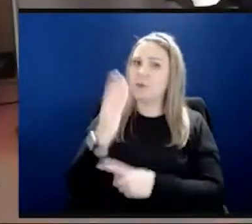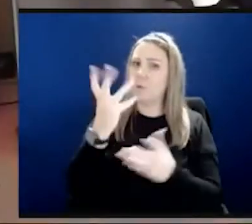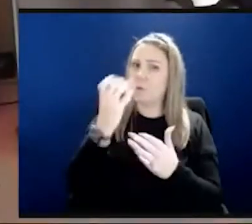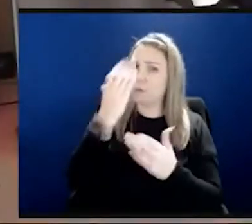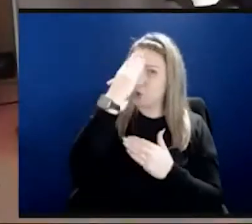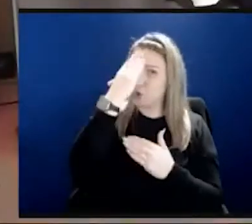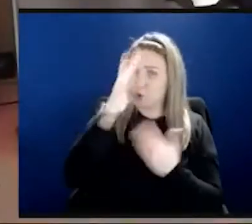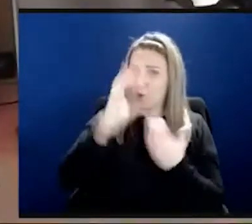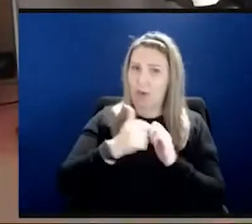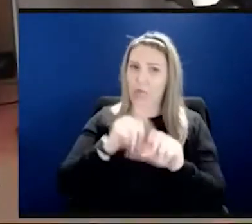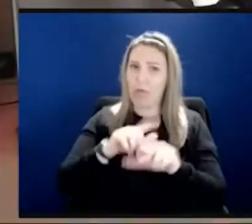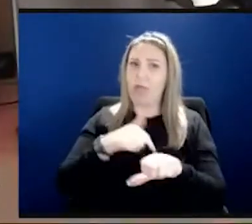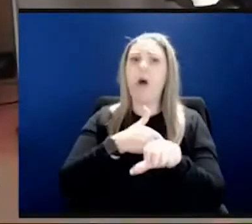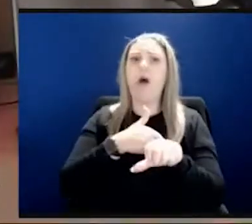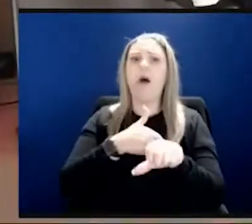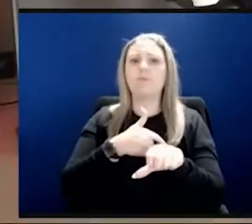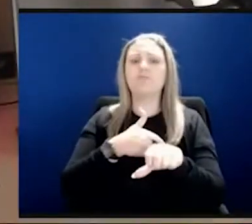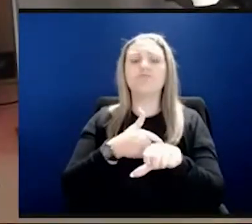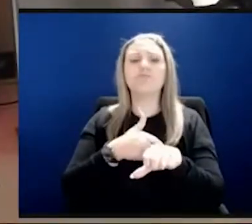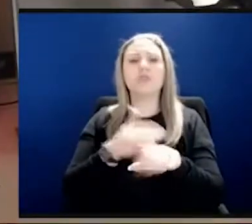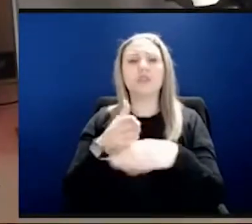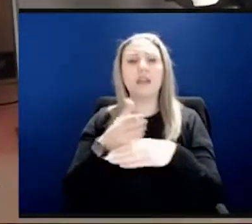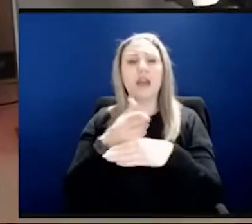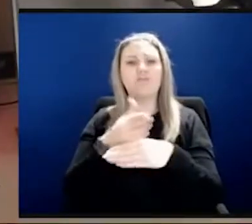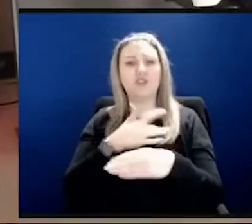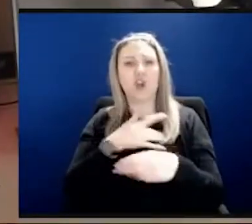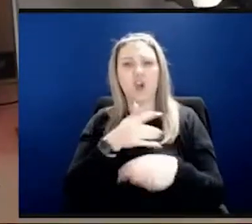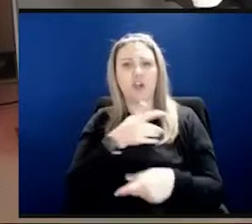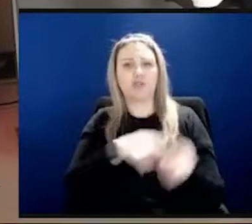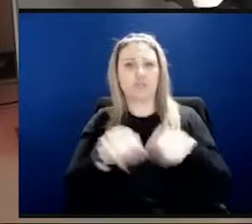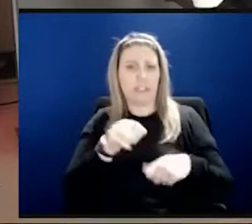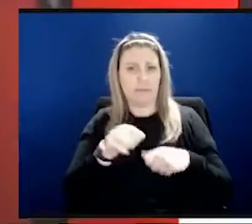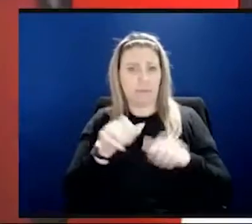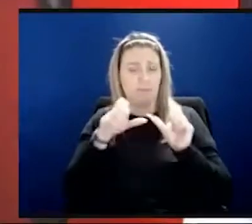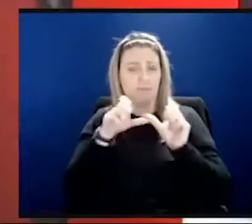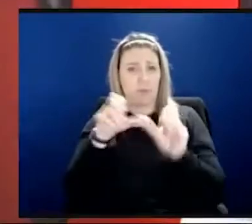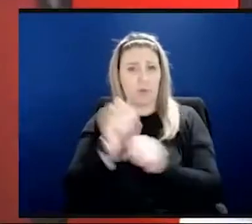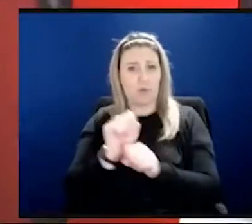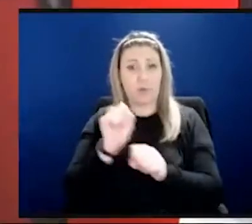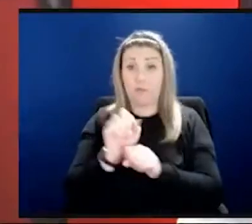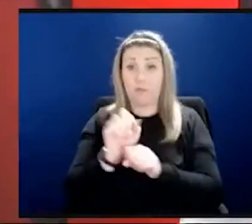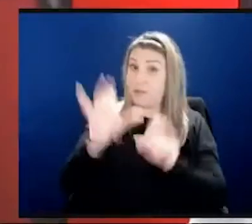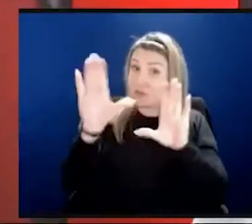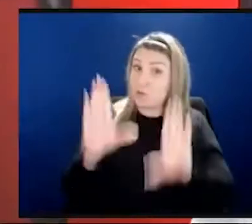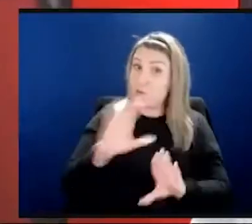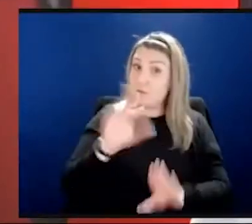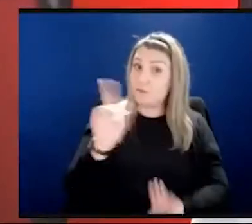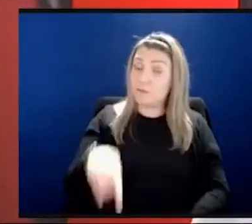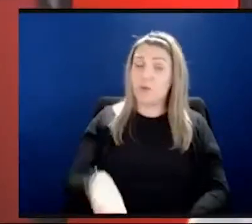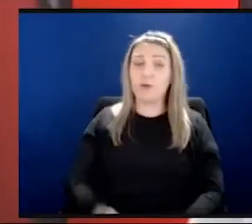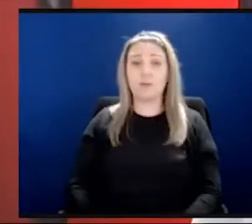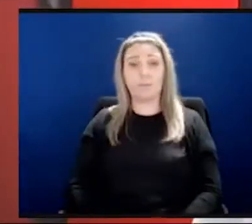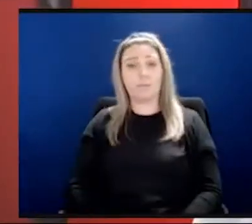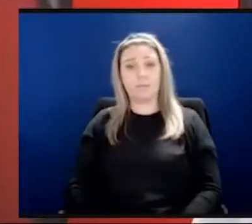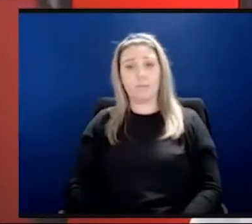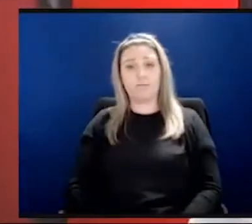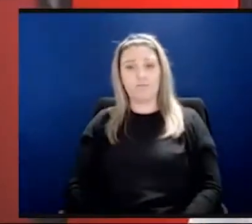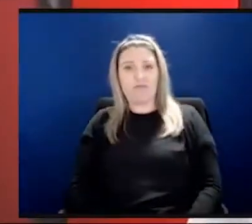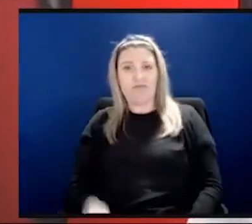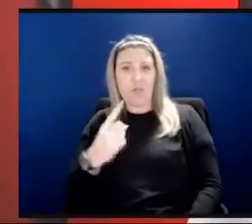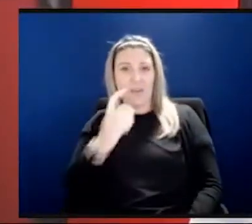heart transplant keep working? Is there? Yeah, so that's a great question, and one we don't talk about a